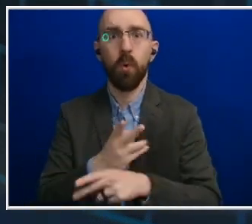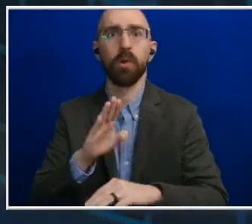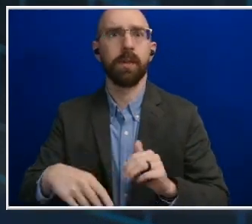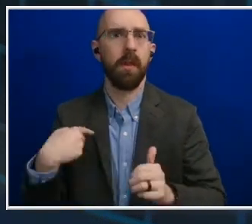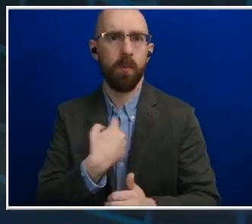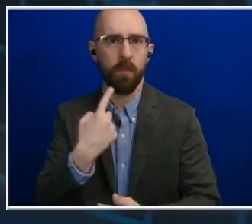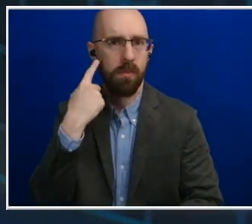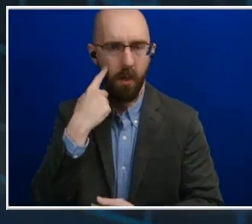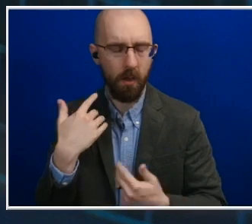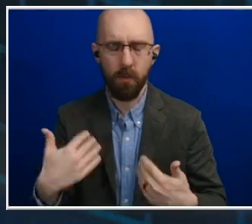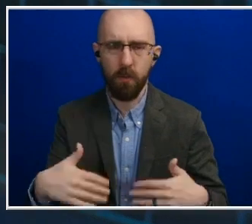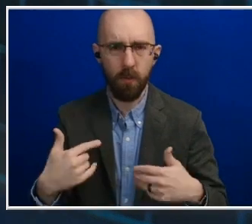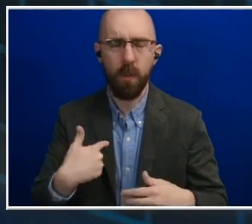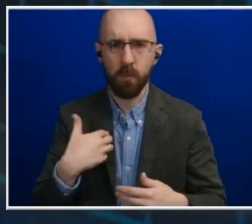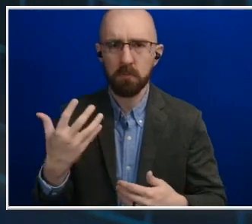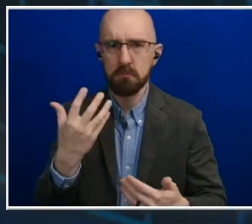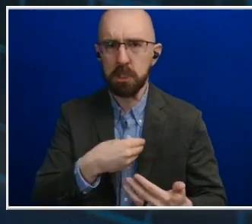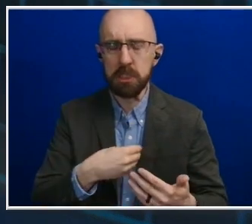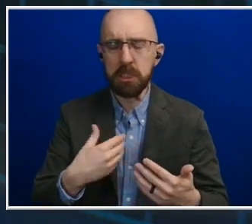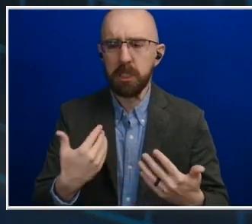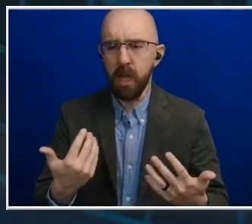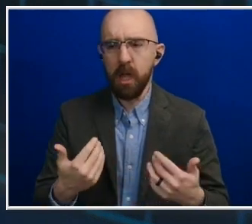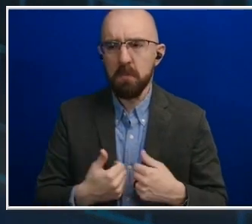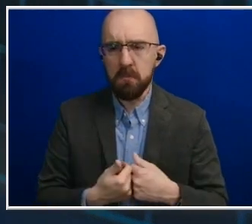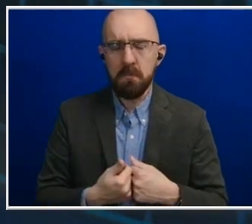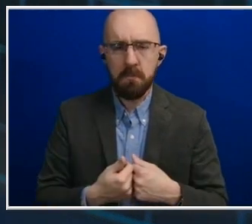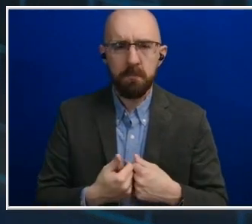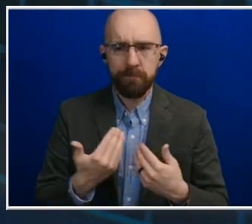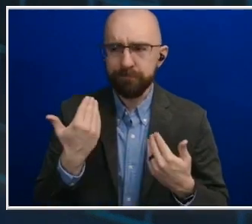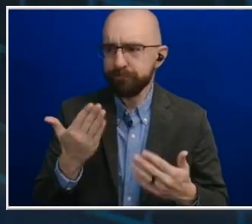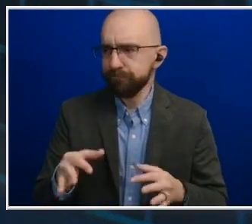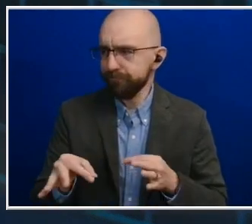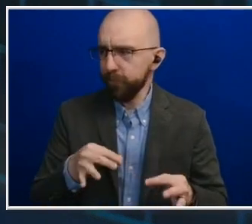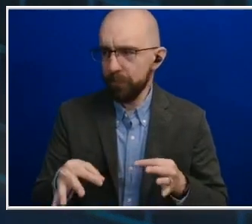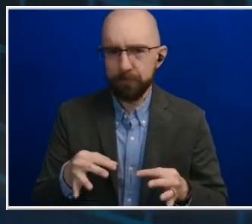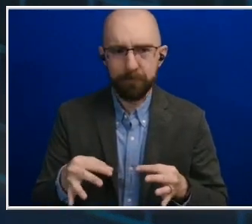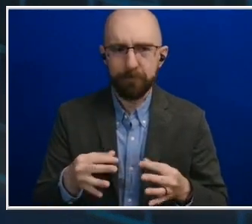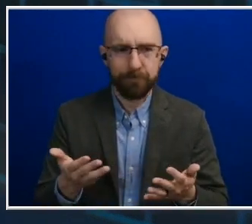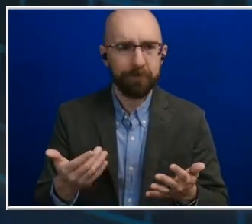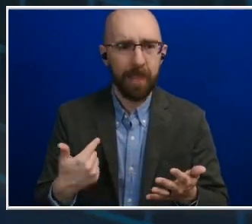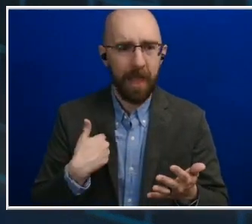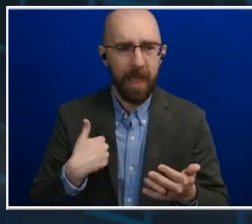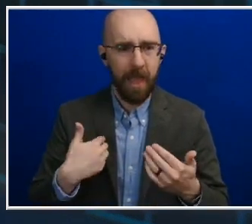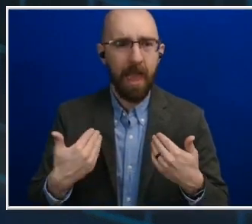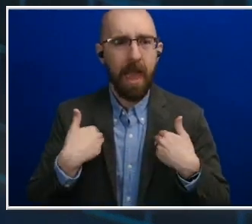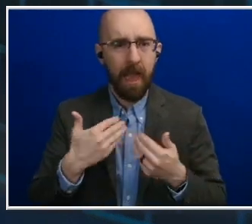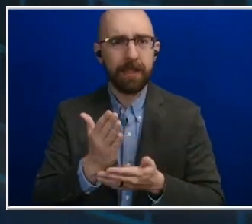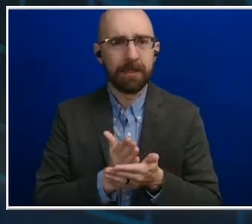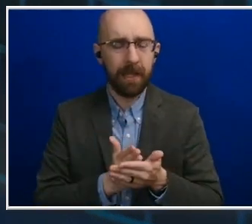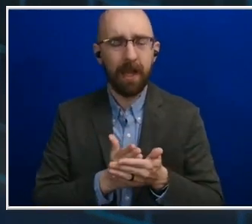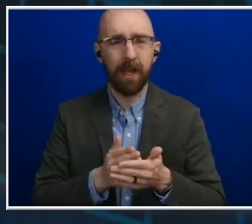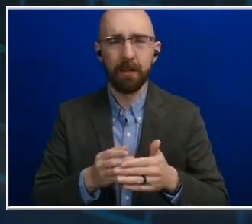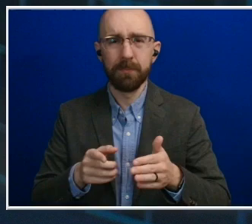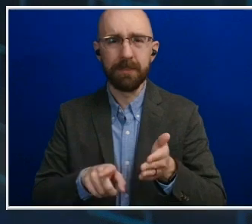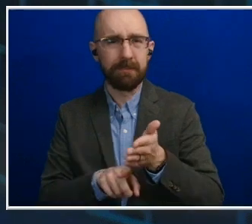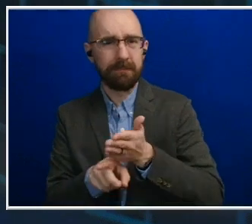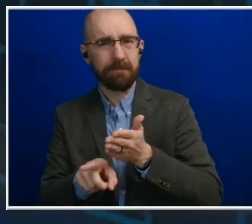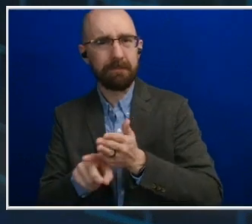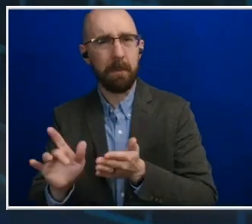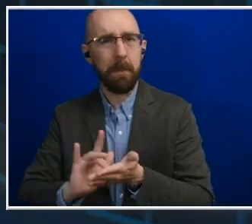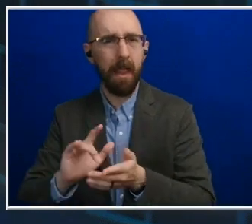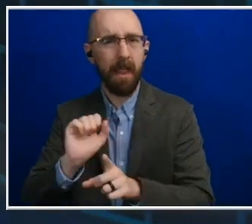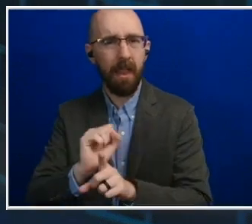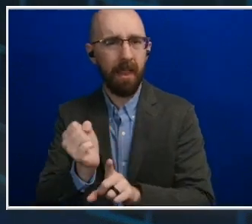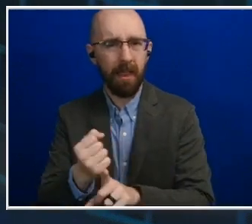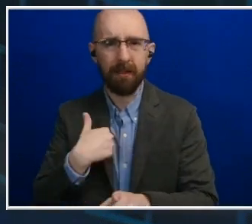pretty, I don't know. I had some underlying medical conditions that we didn't realize.